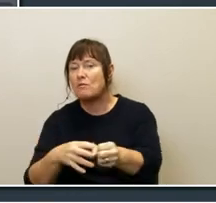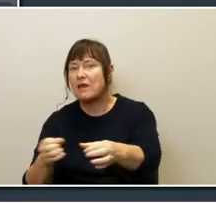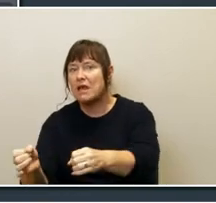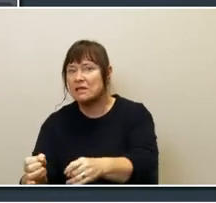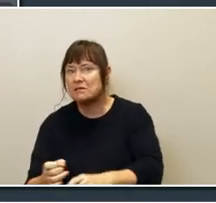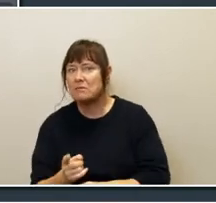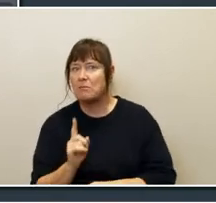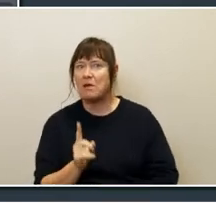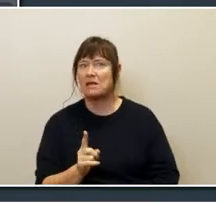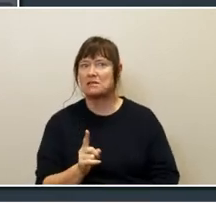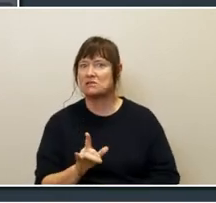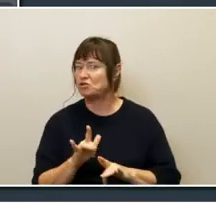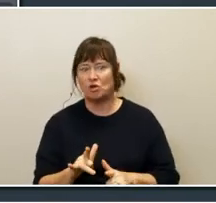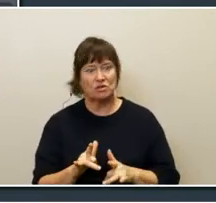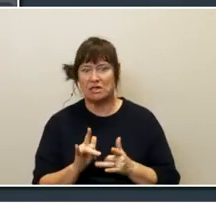an enormous problem.